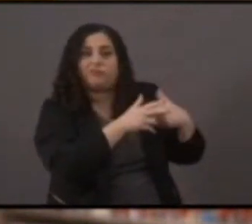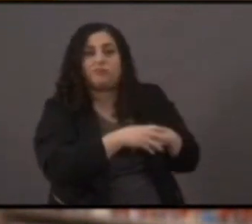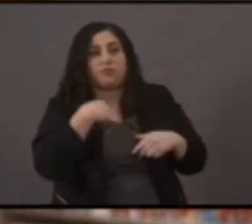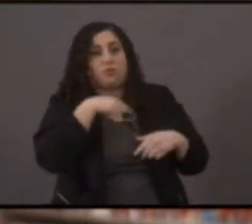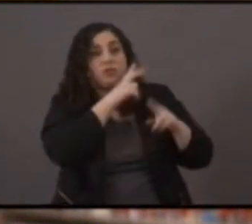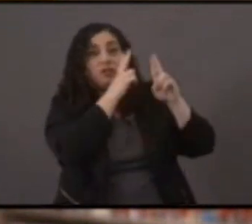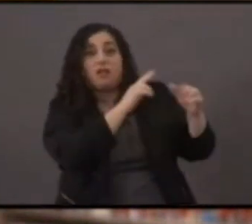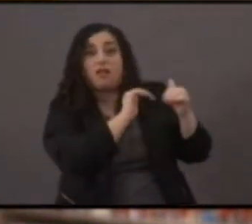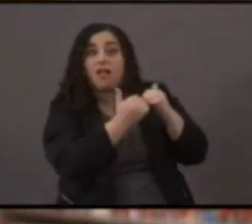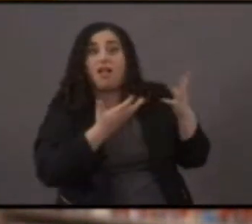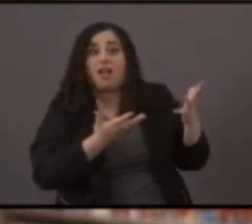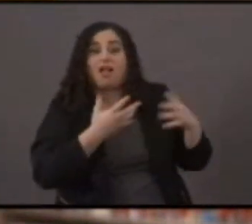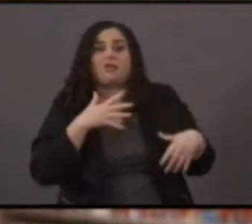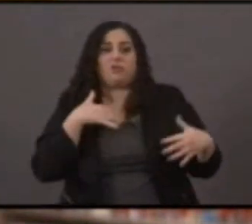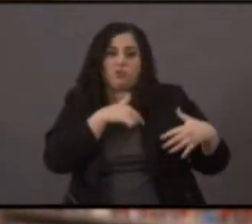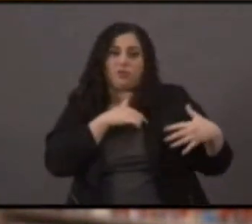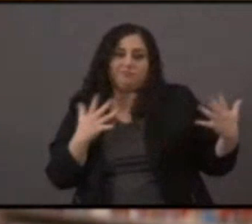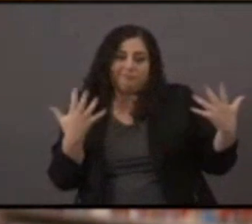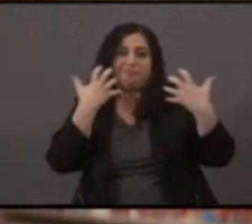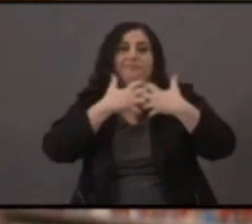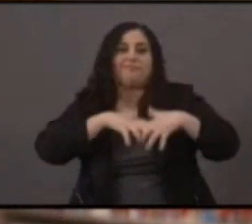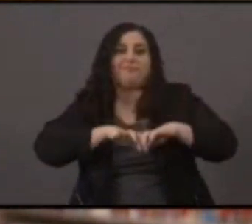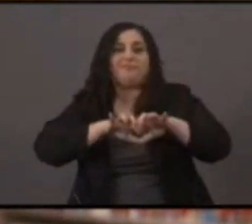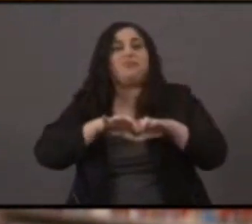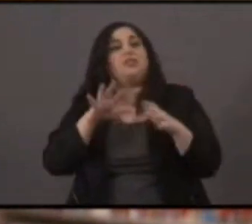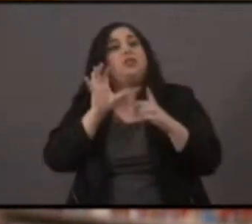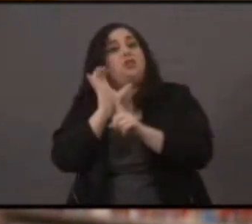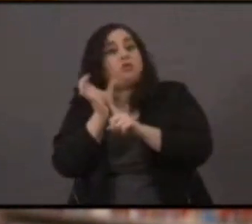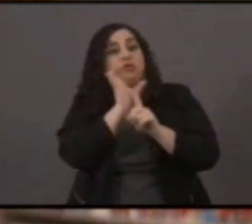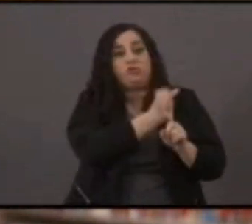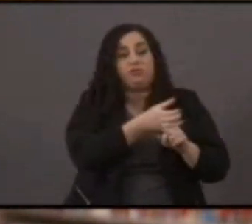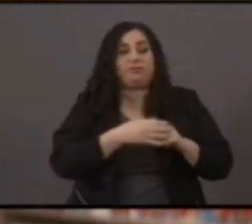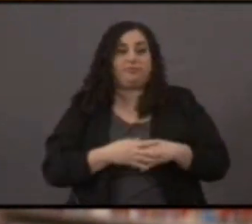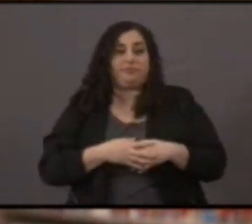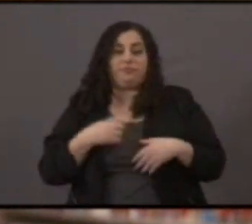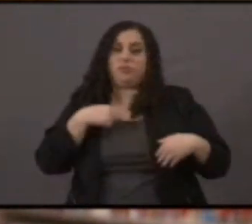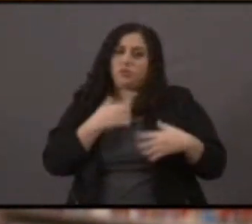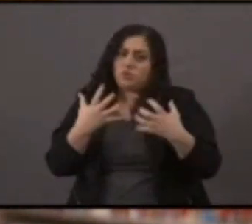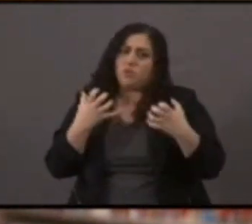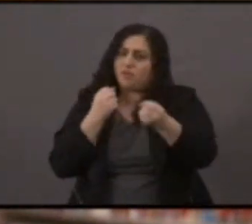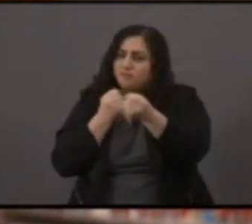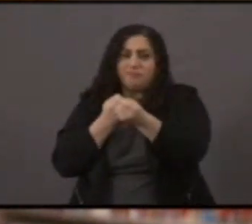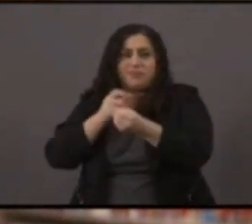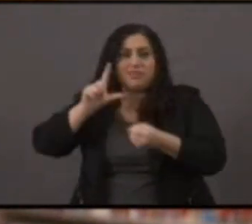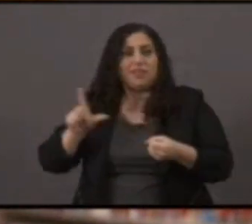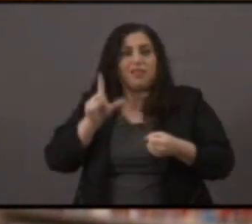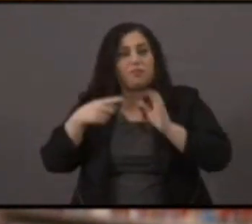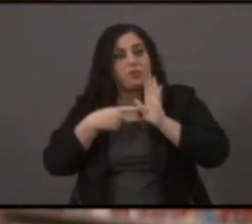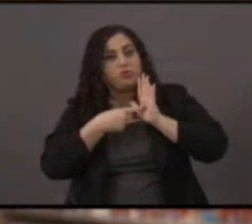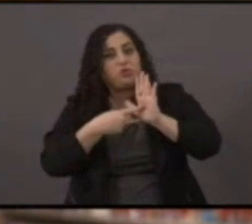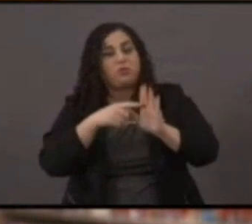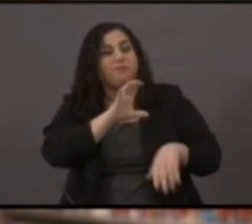mega region. San Ysidro residents advocated for years for our library to reflect the character of